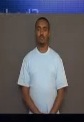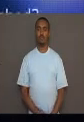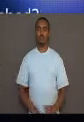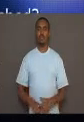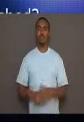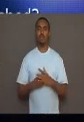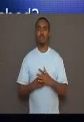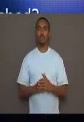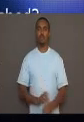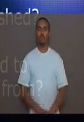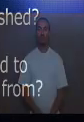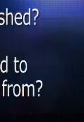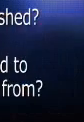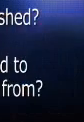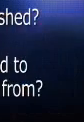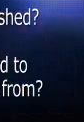Begin.